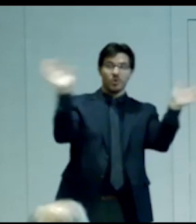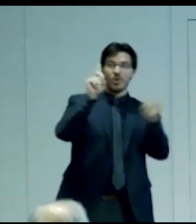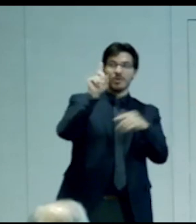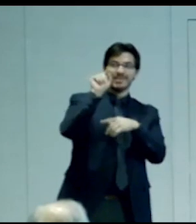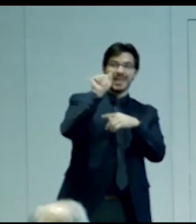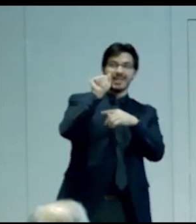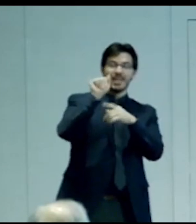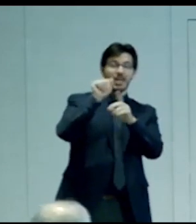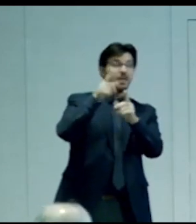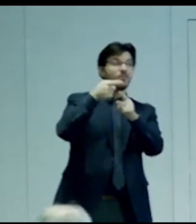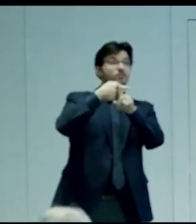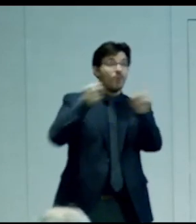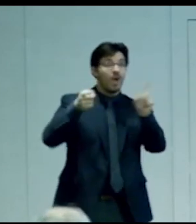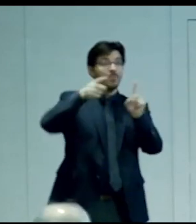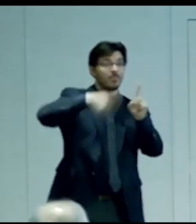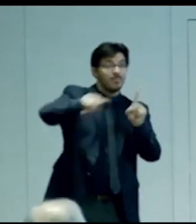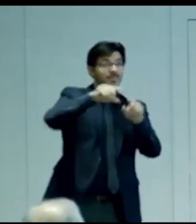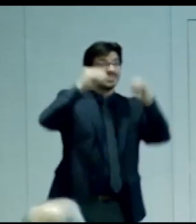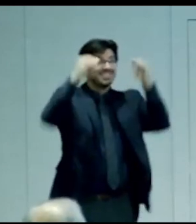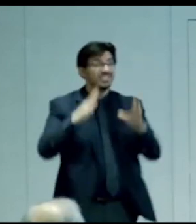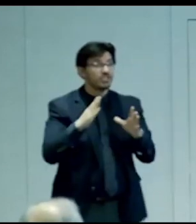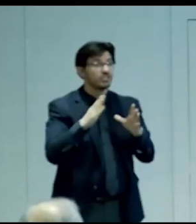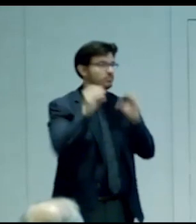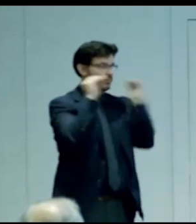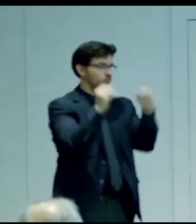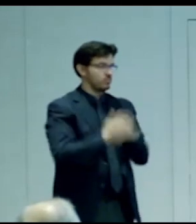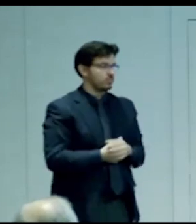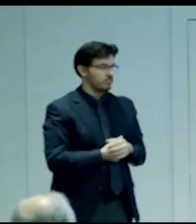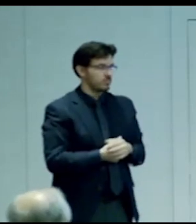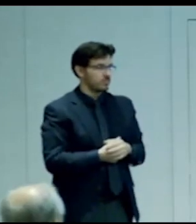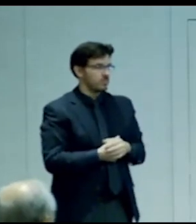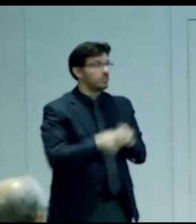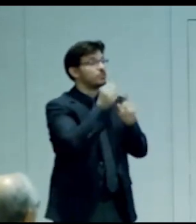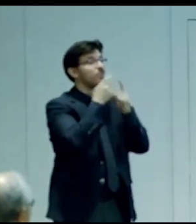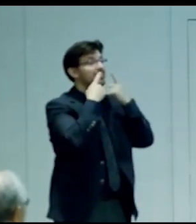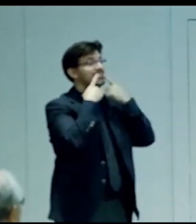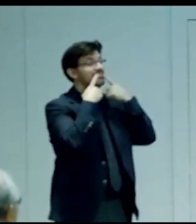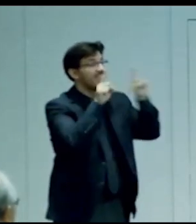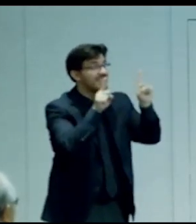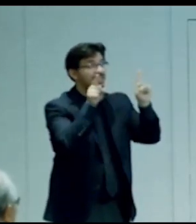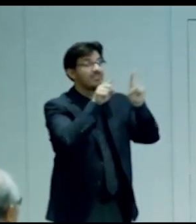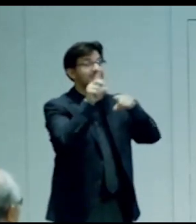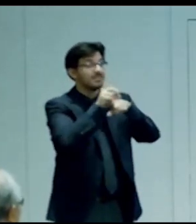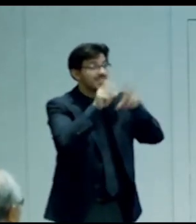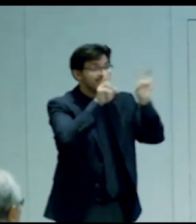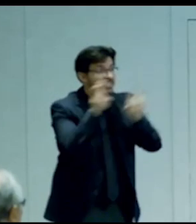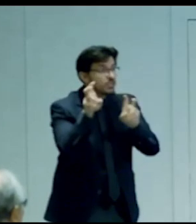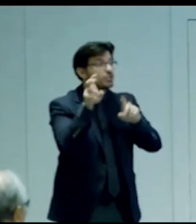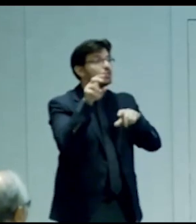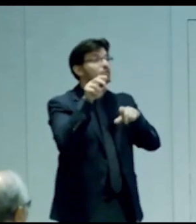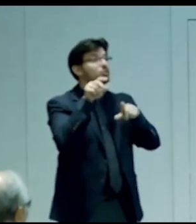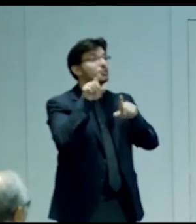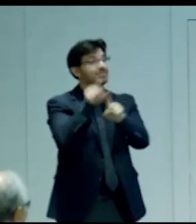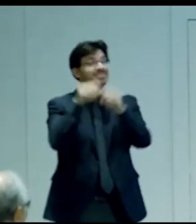from teachers. So the effectiveness of the teacher measure and the disciplinary issues, which is also a